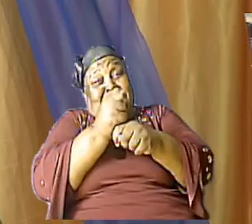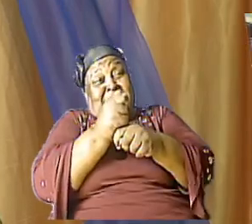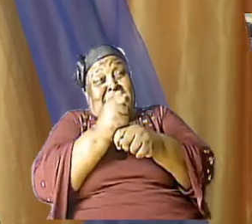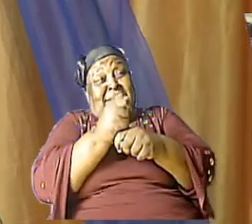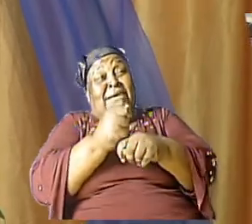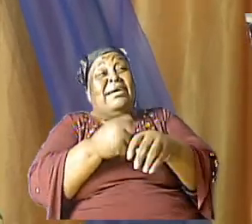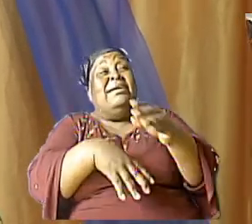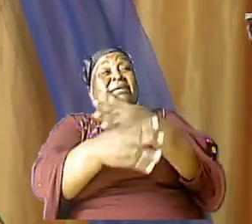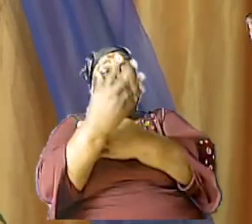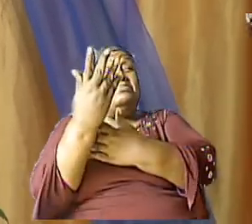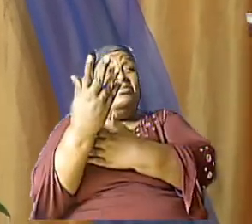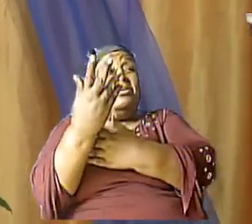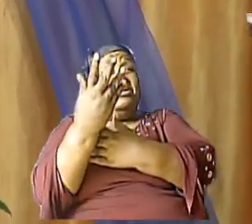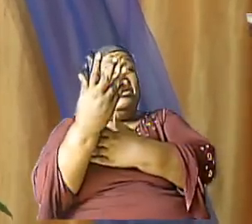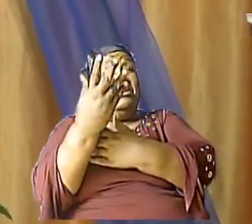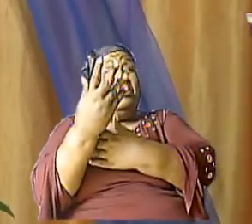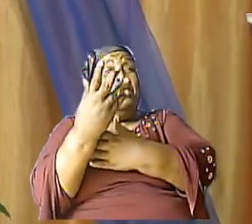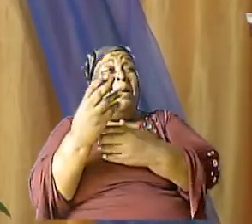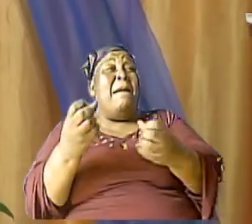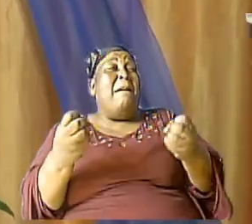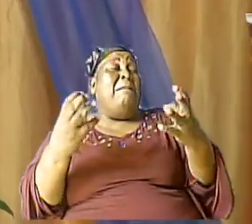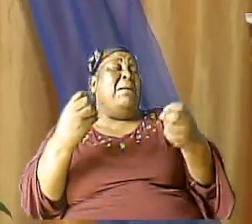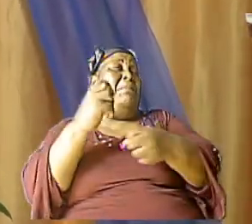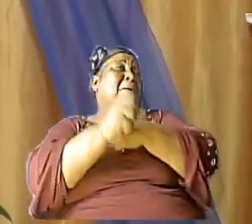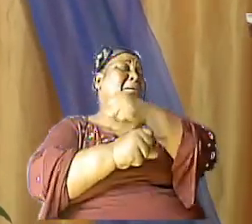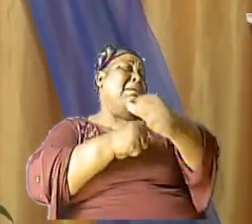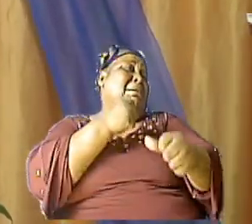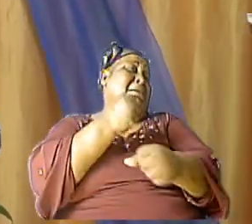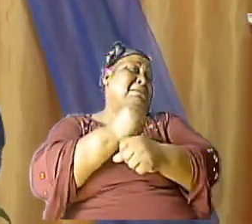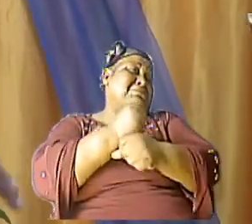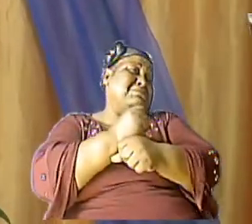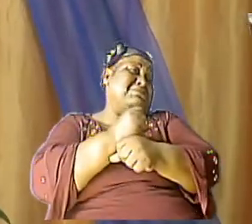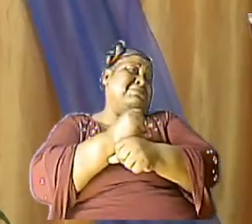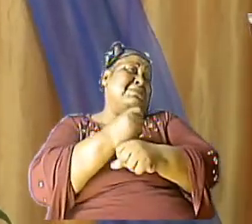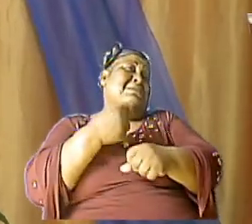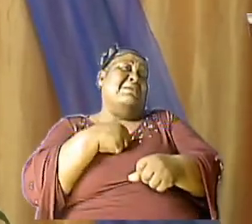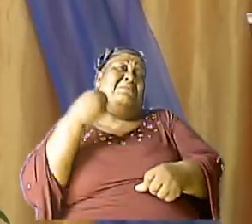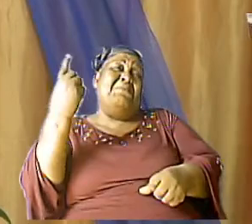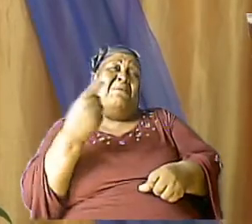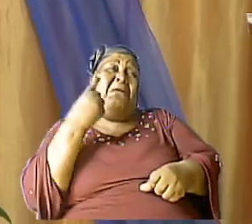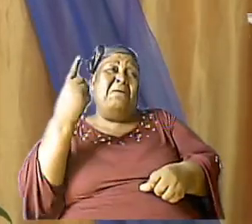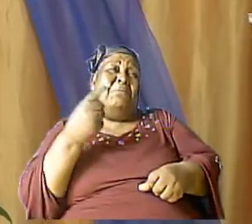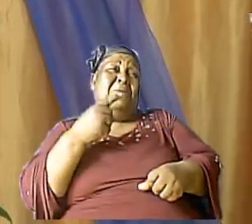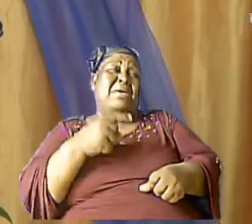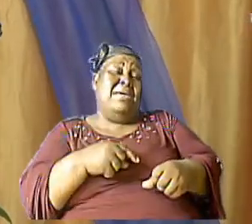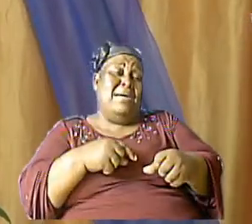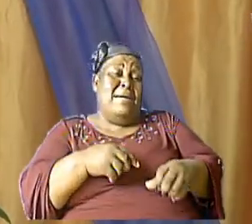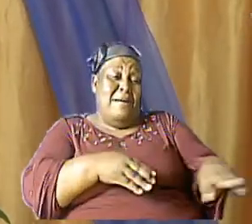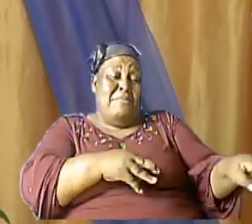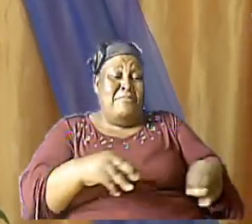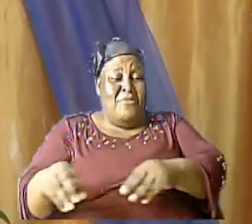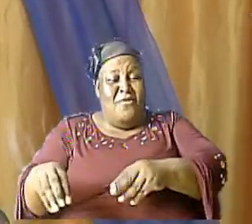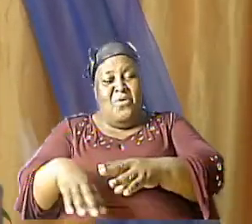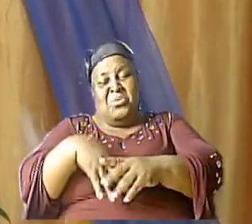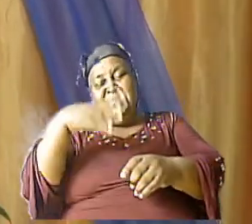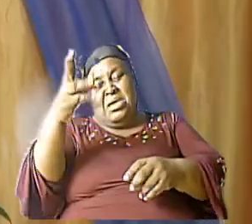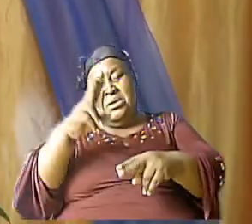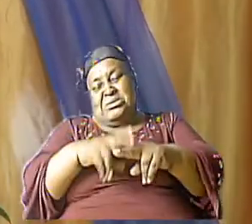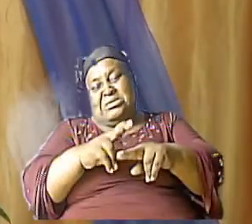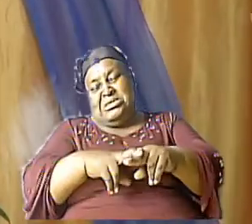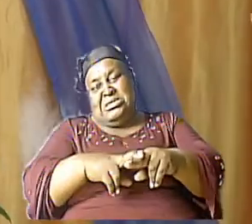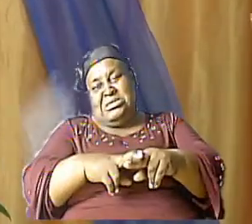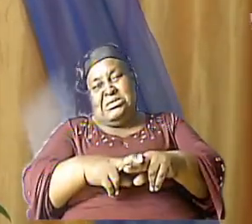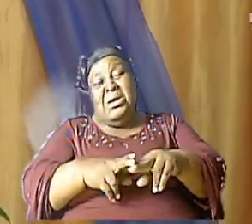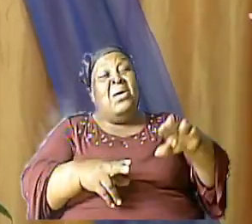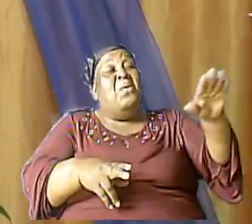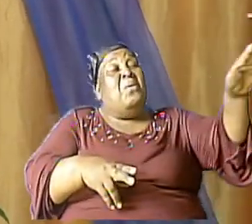But it's a couple of years now. And you know, I am always used to, he says, step out of your seat now. And move over so walk,